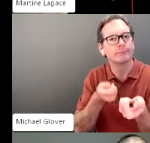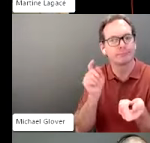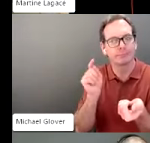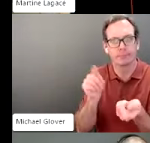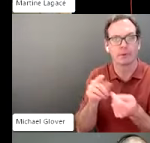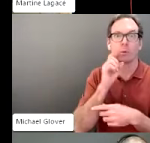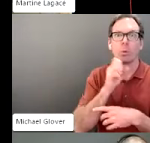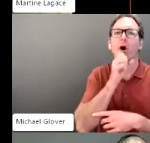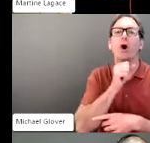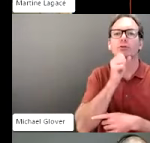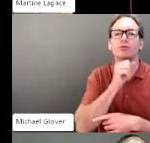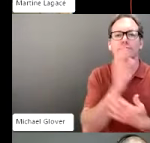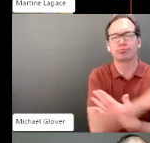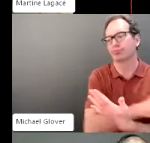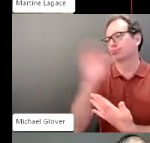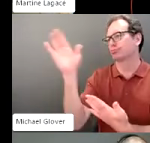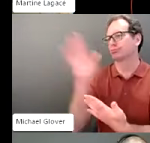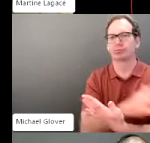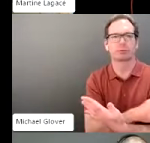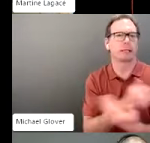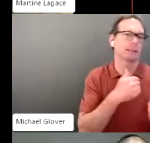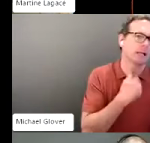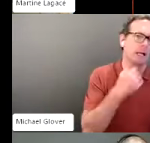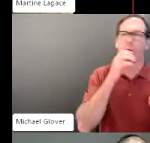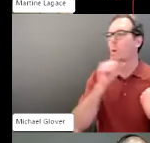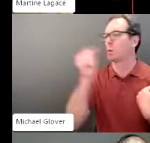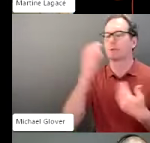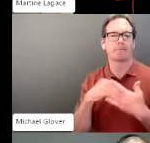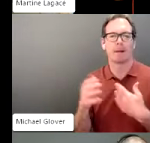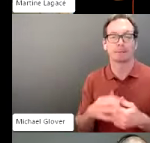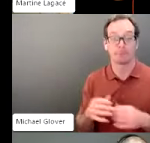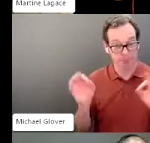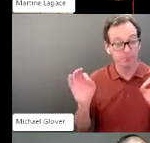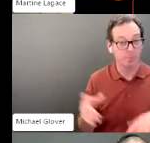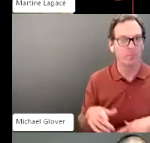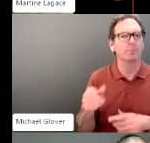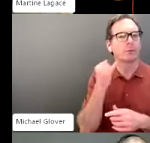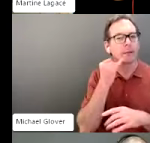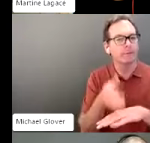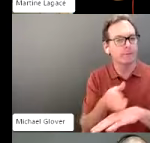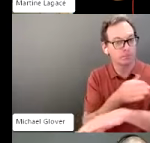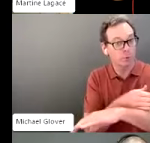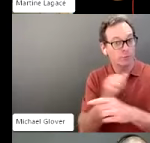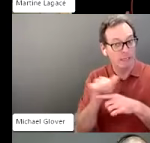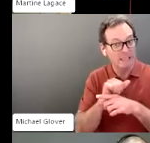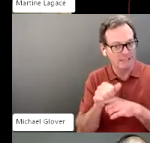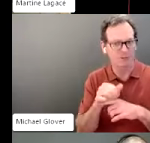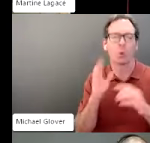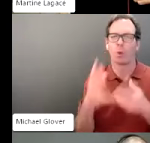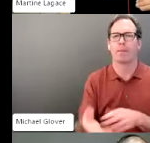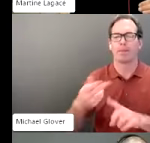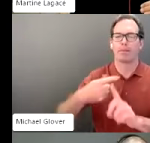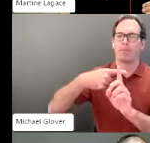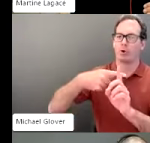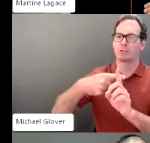so it says that these quality and quantity intergroup contacts are very beneficial in terms